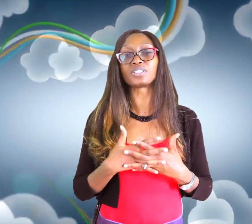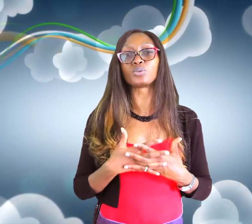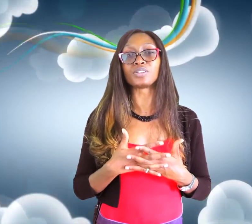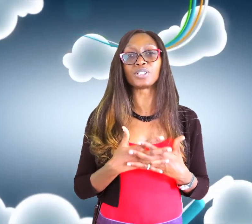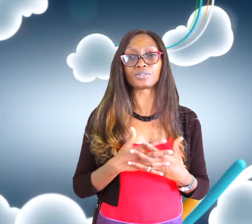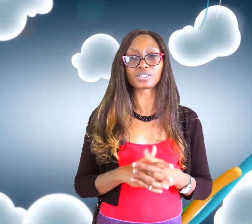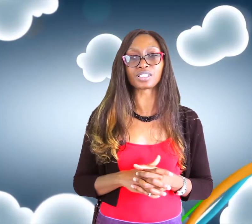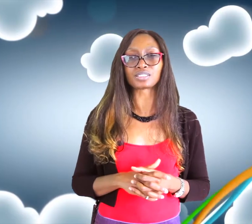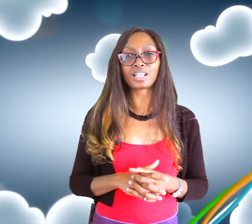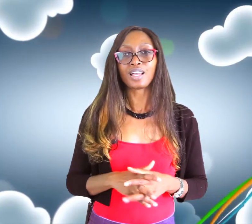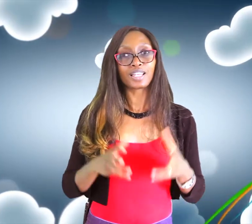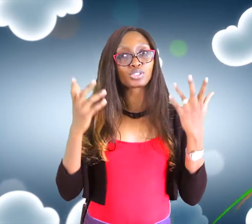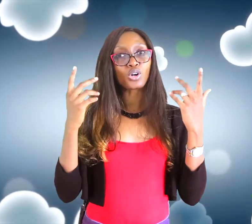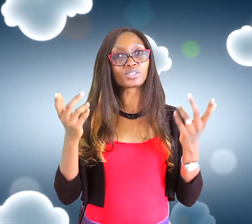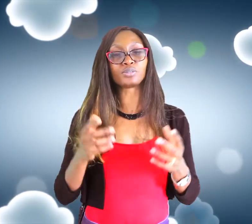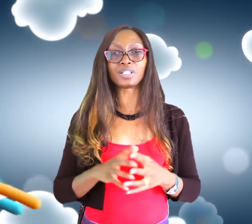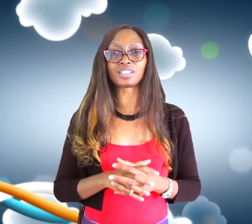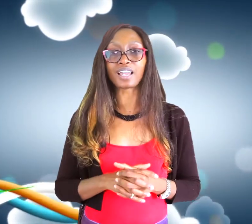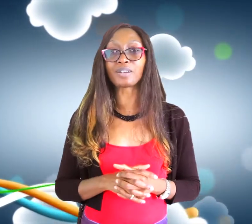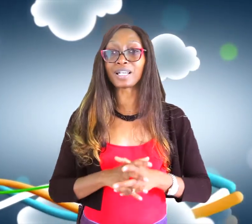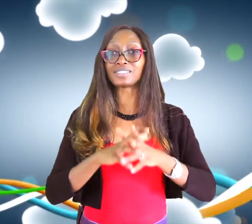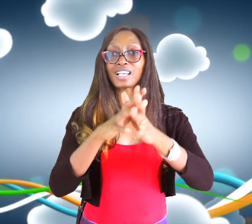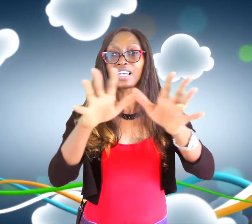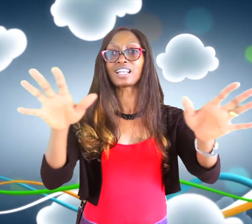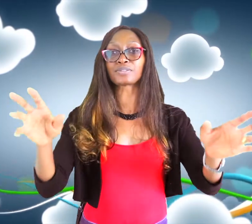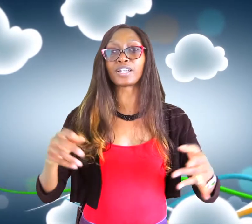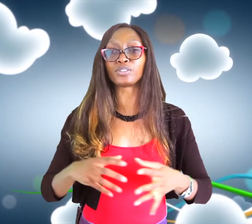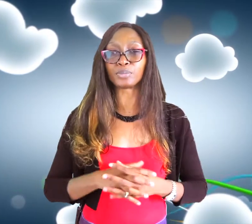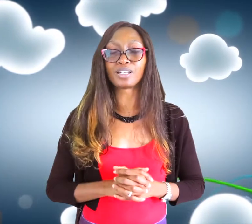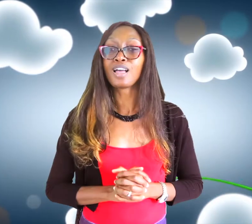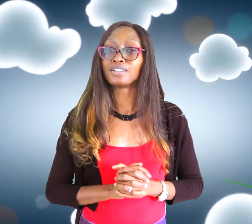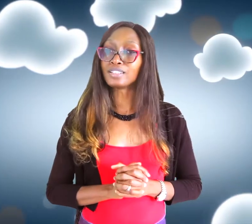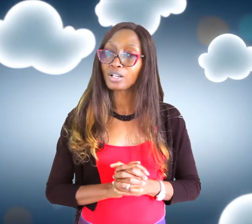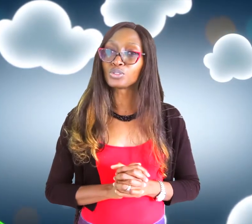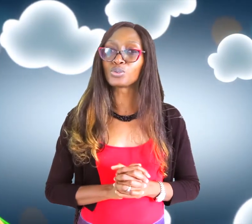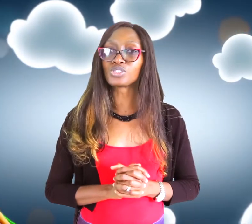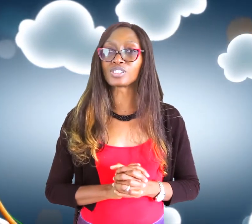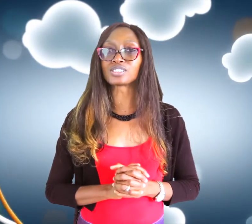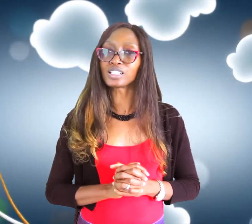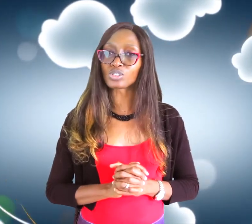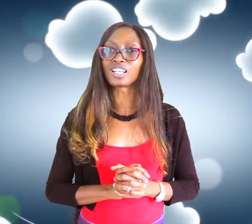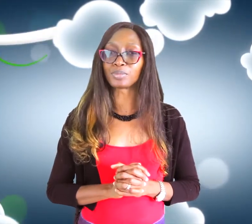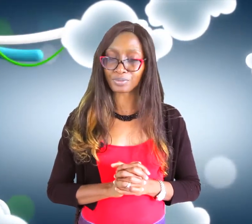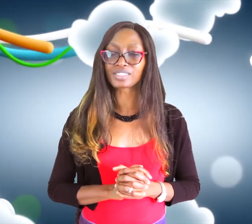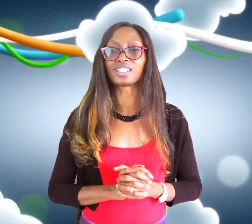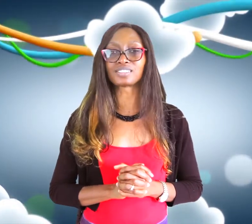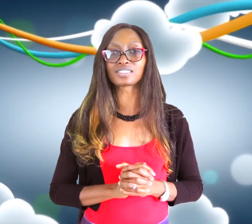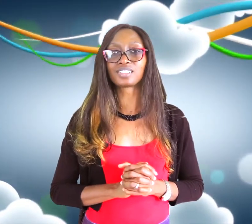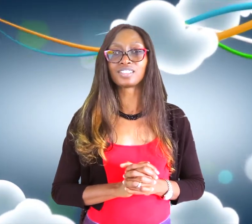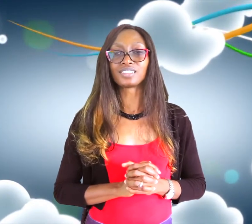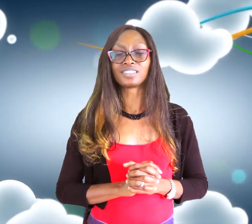I definitely would have made a first class, it dawned on me that I had my entire life ahead of me. Now you know Jesus, let your life be